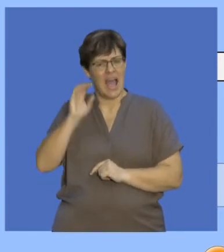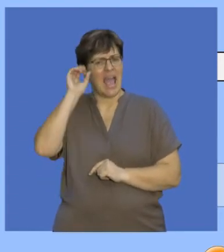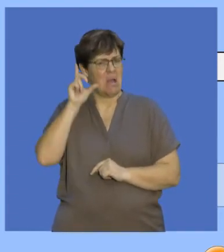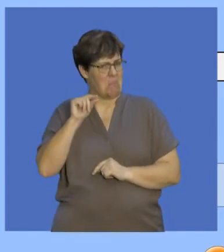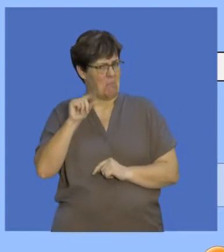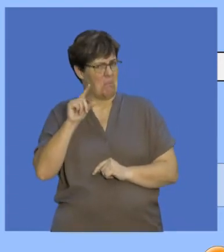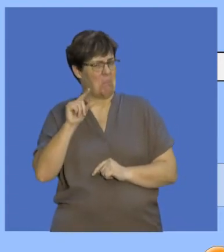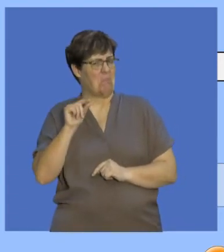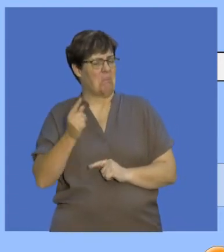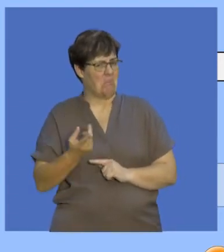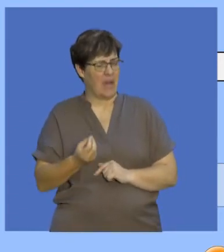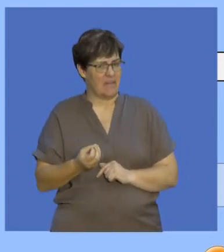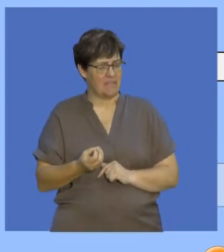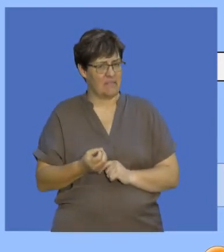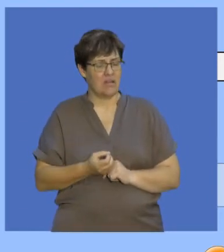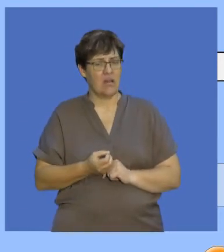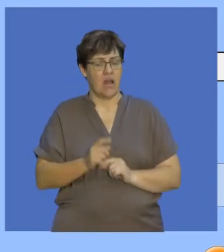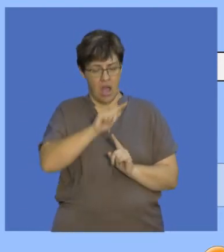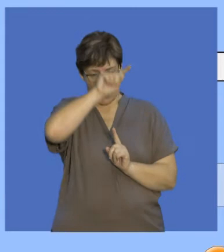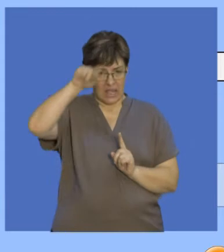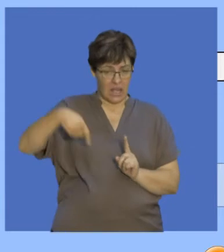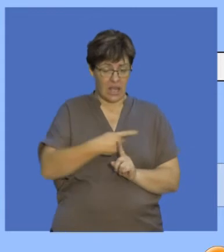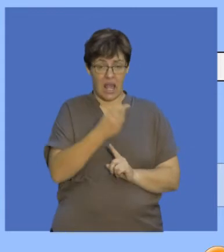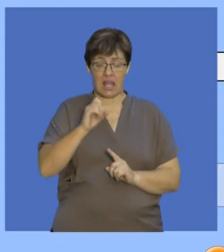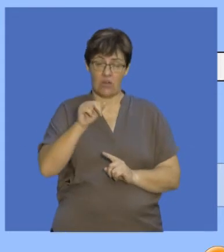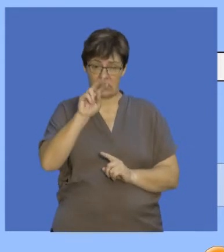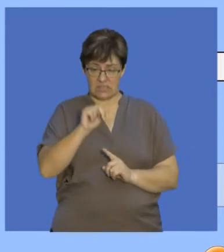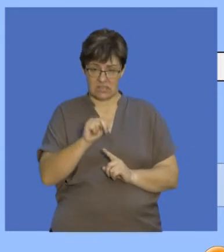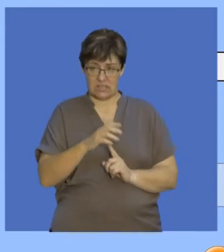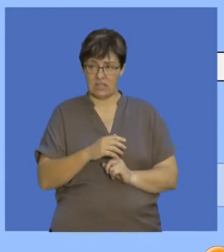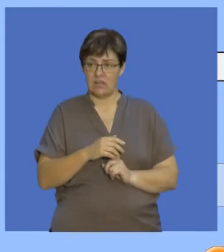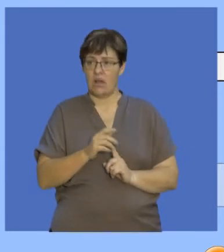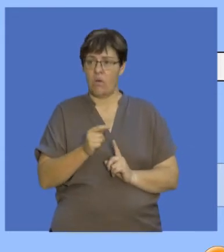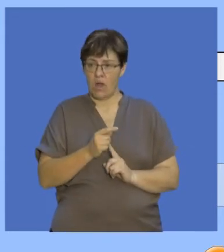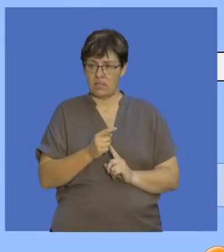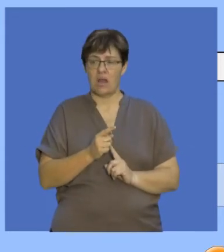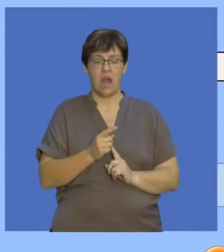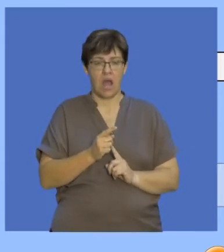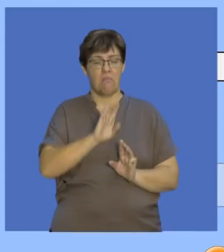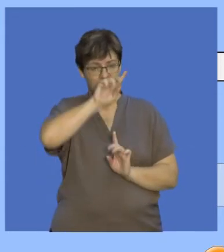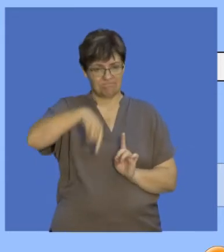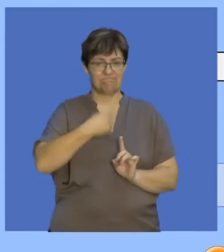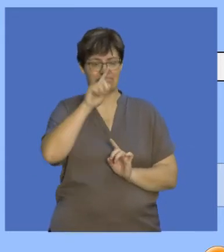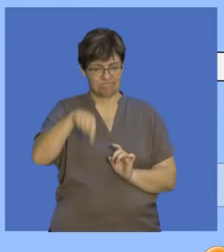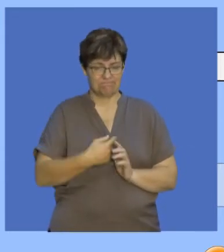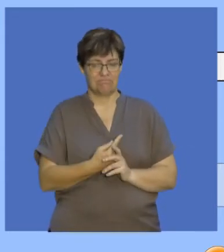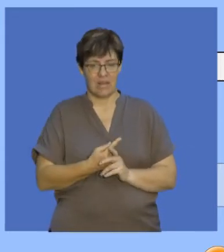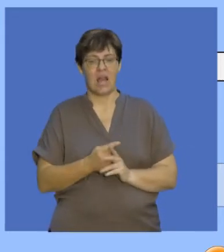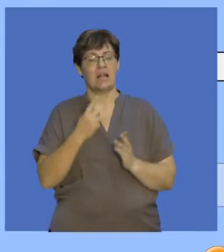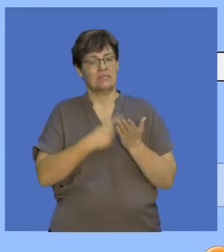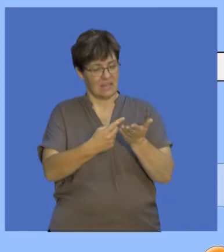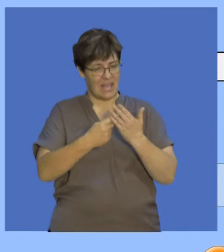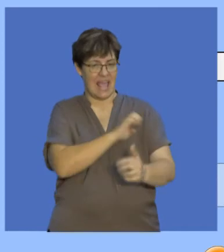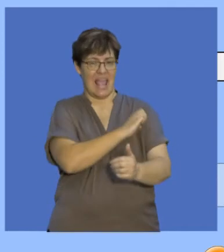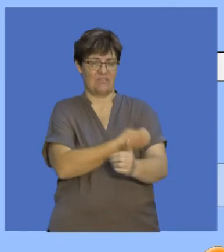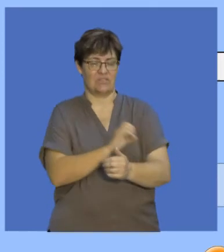very interesting here. There is only current in the circuit while the circuit is complete. That speaks to